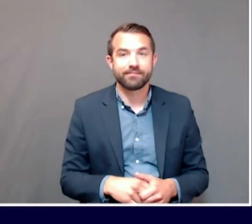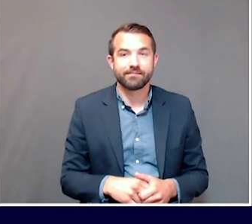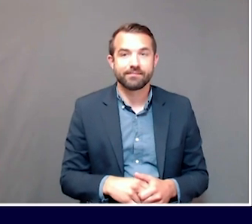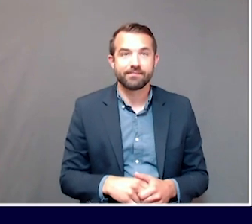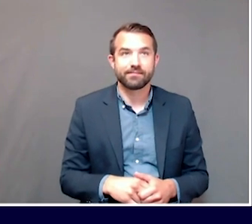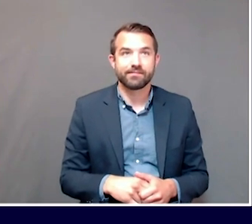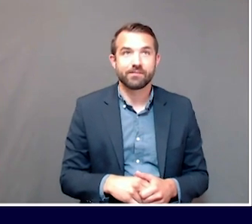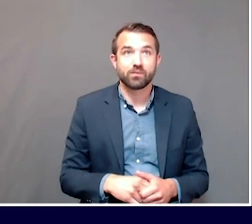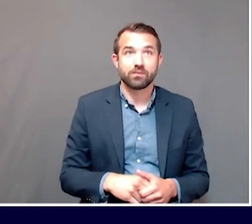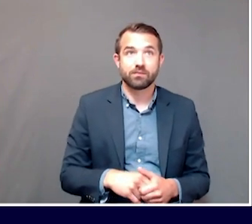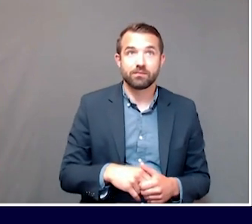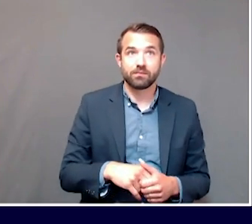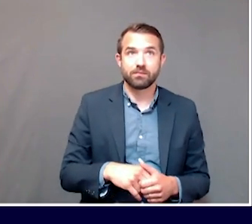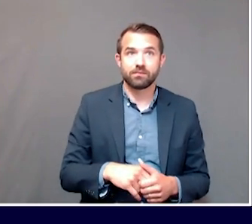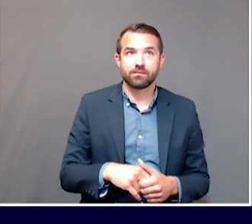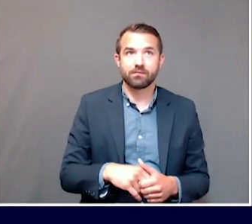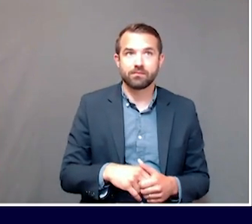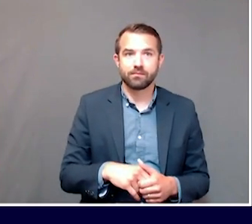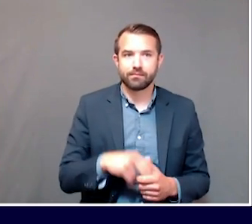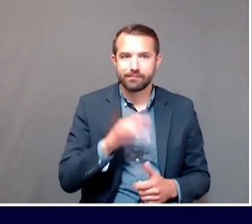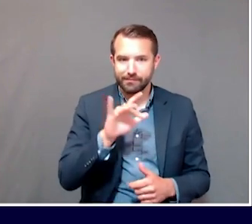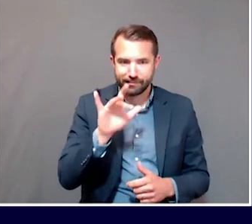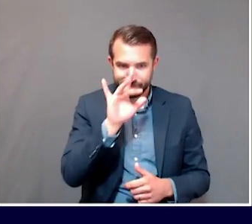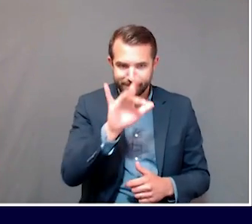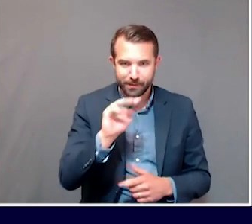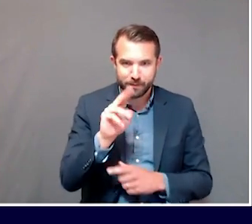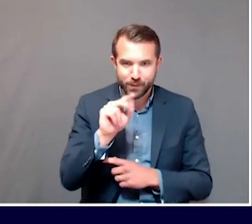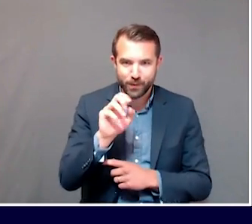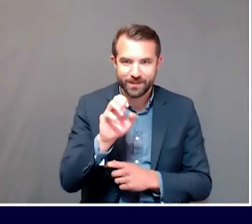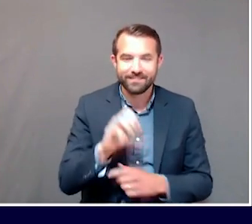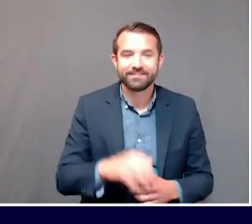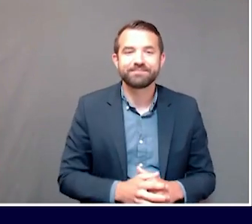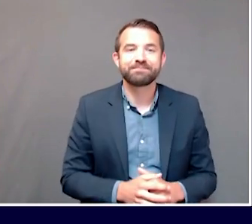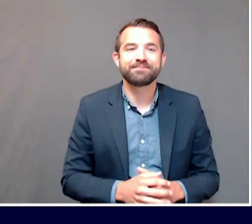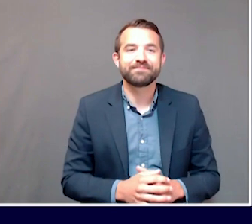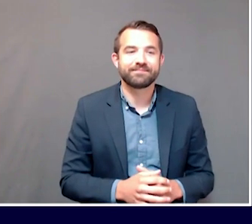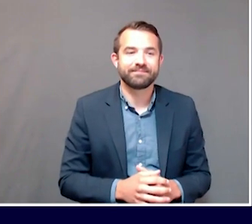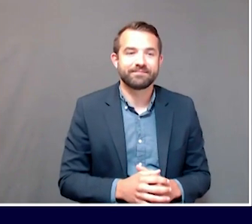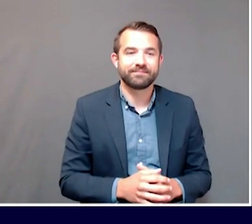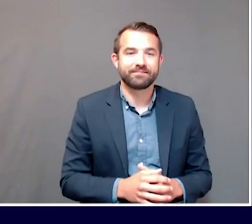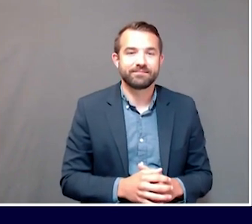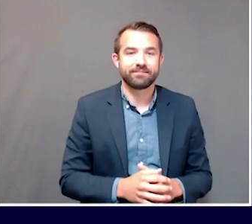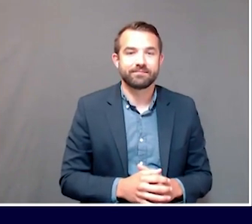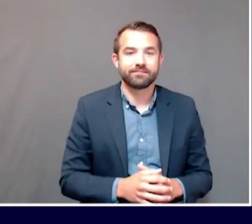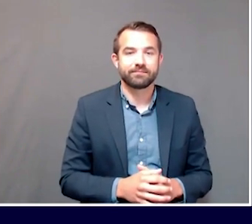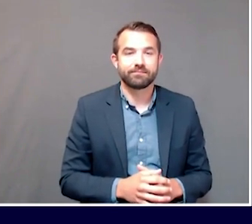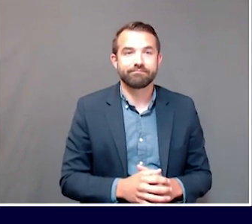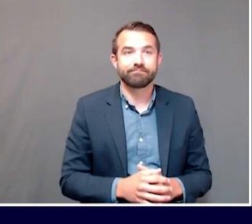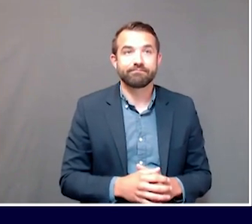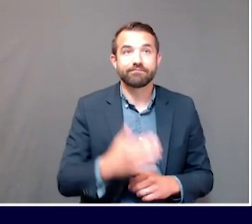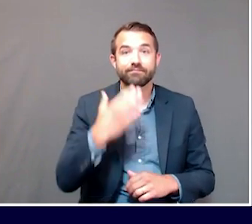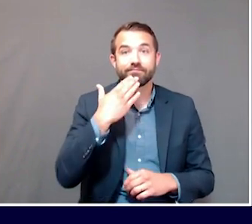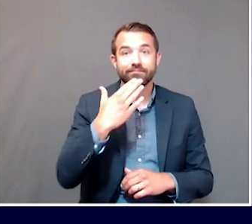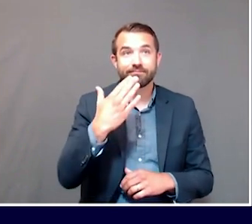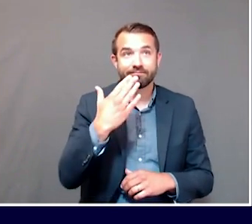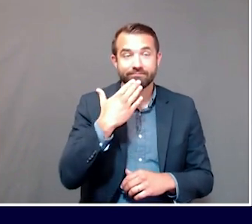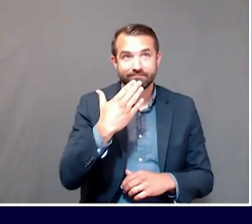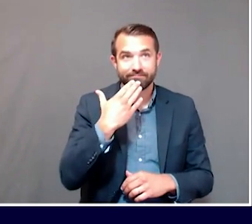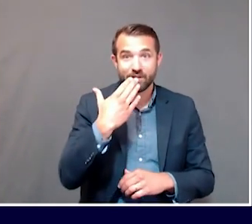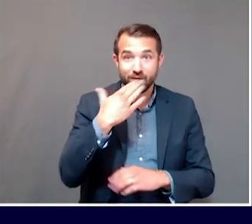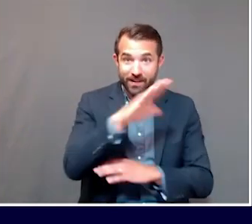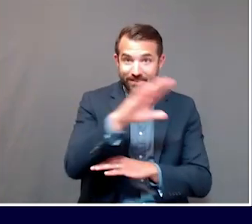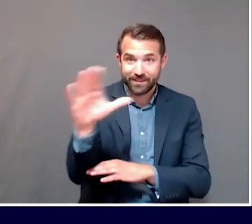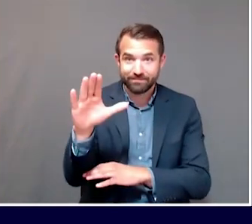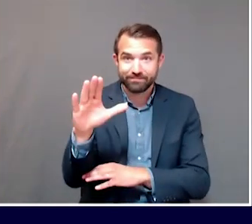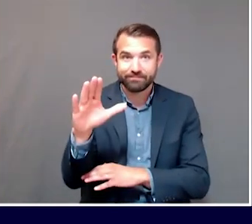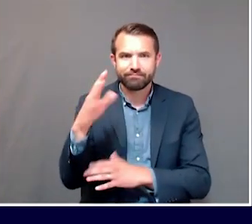in. Thank you, Dr. Shah, and welcome to a beautiful Maine afternoon. I will